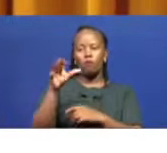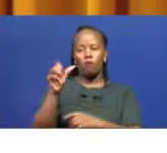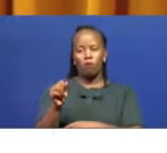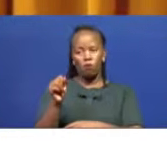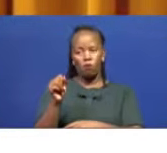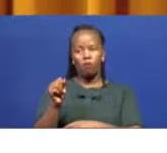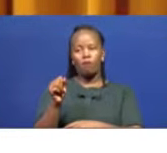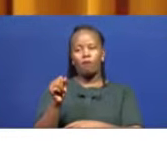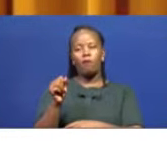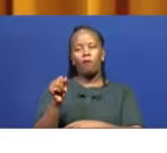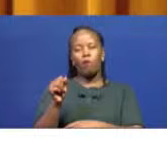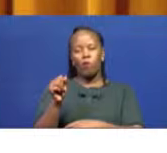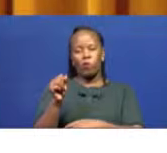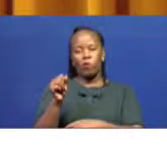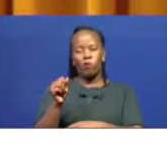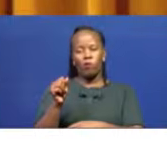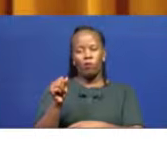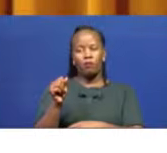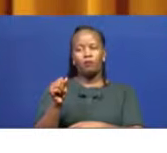he added